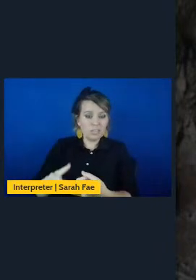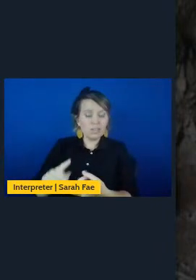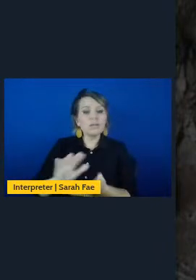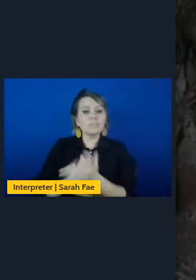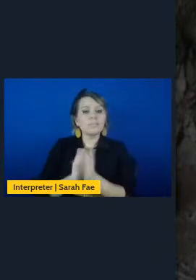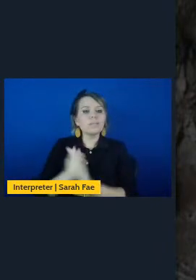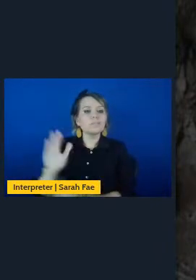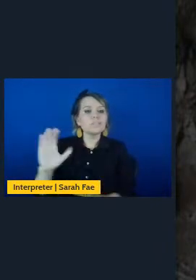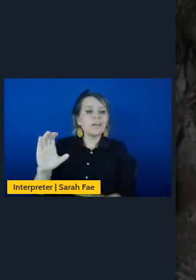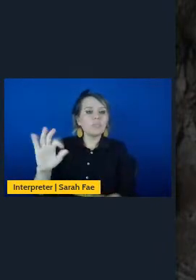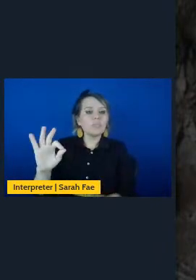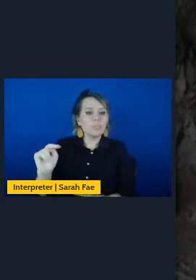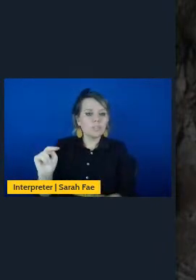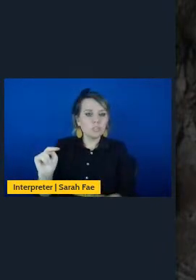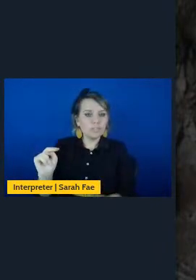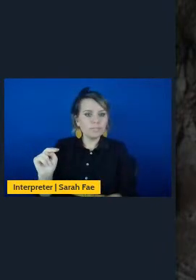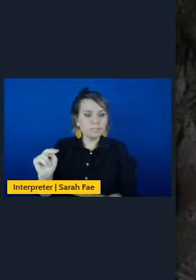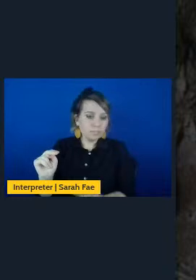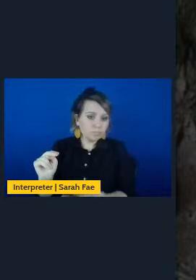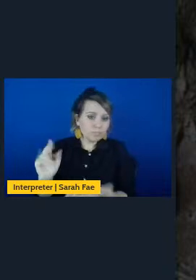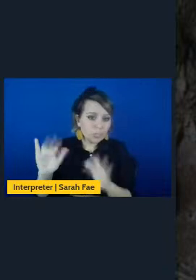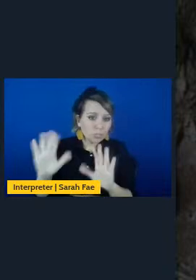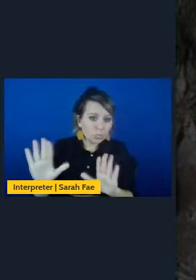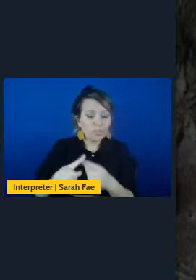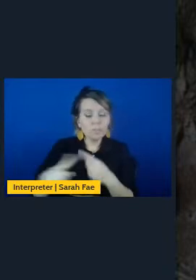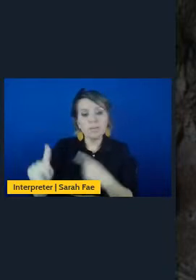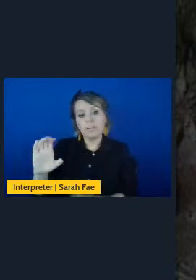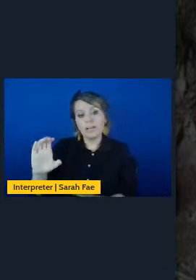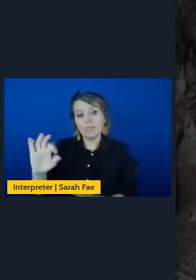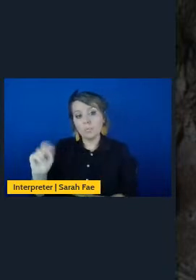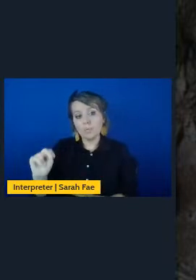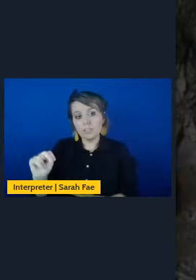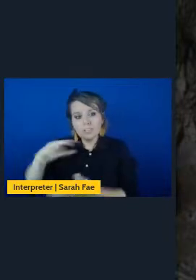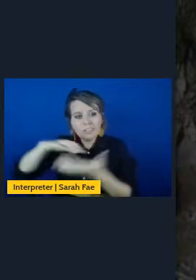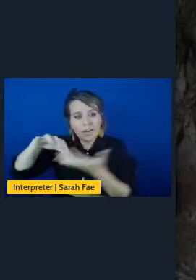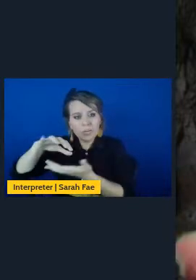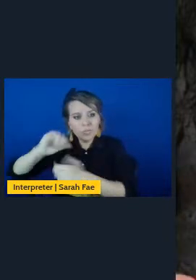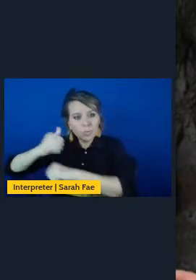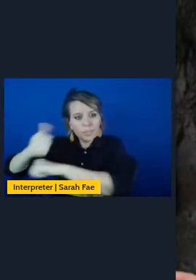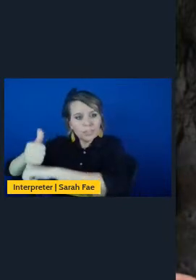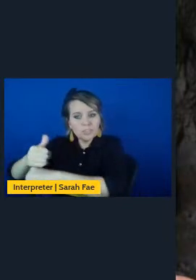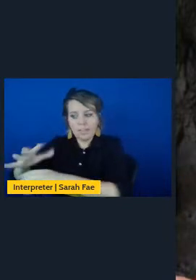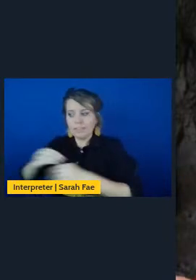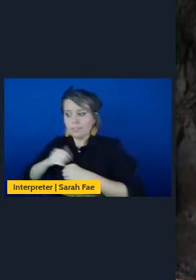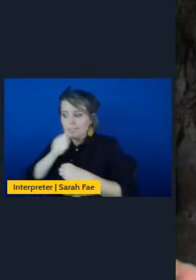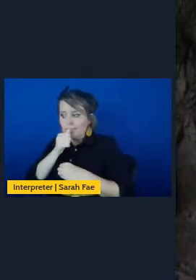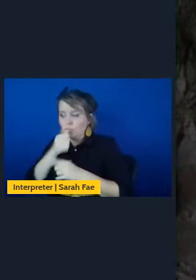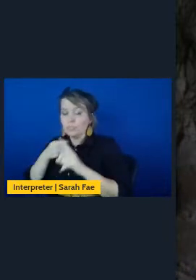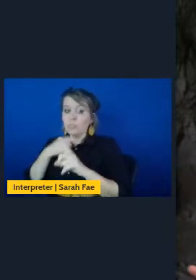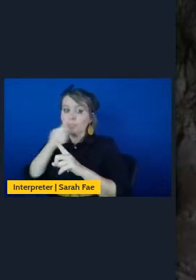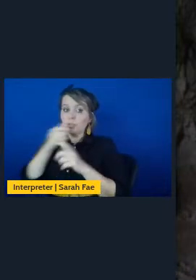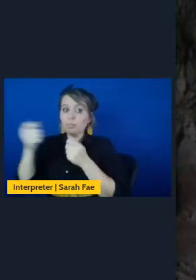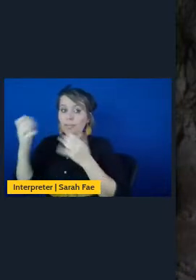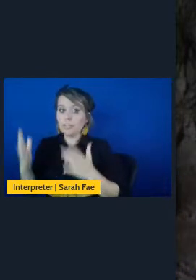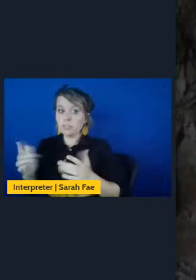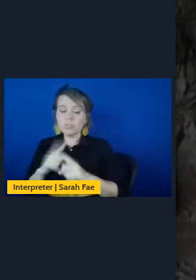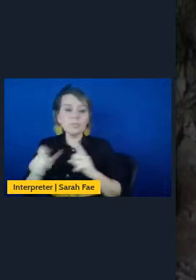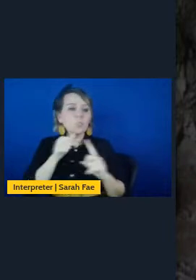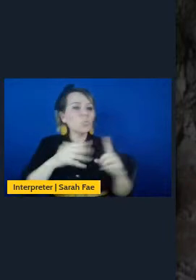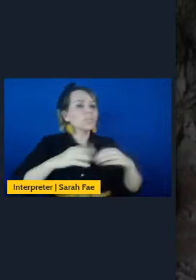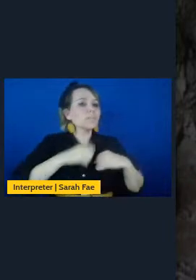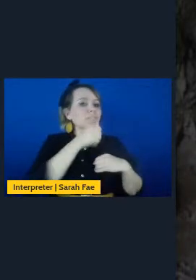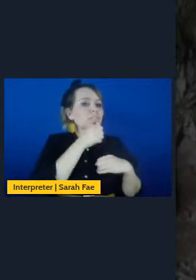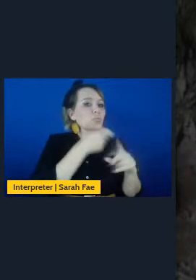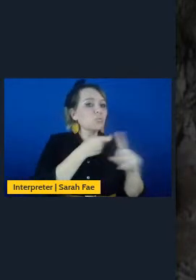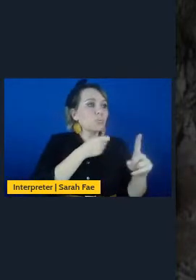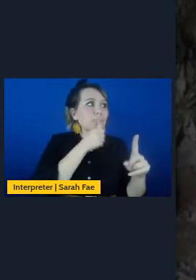CloudFormation. Now, that's great, but CloudFormation accepts secrets from Secrets Manager, but it won't accept them from Secrets